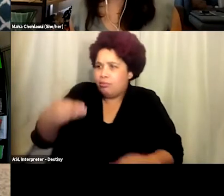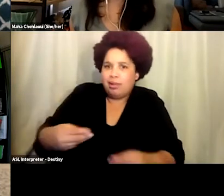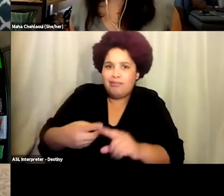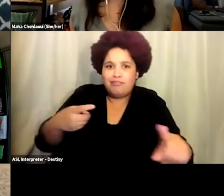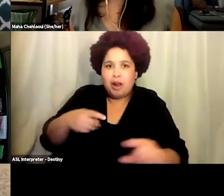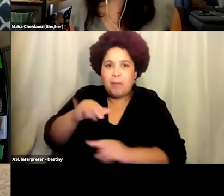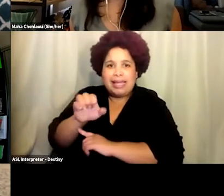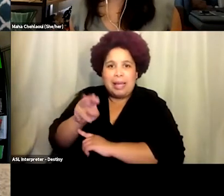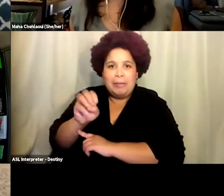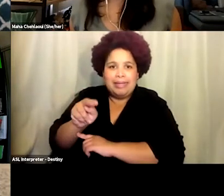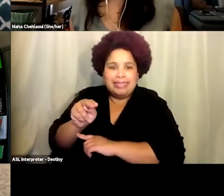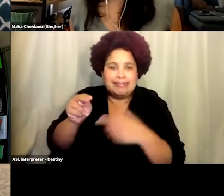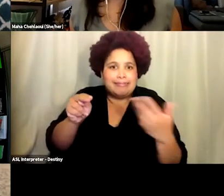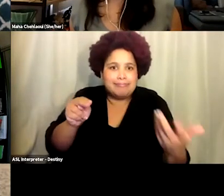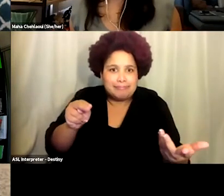from Yemen.